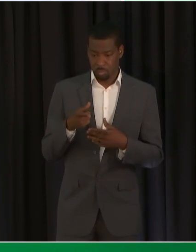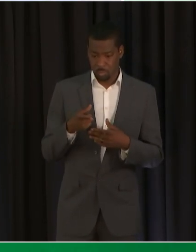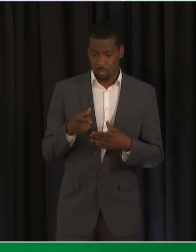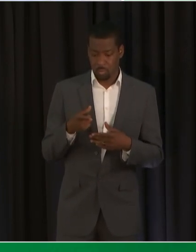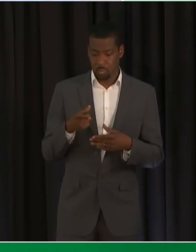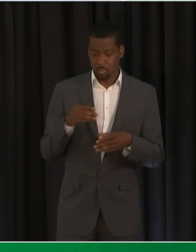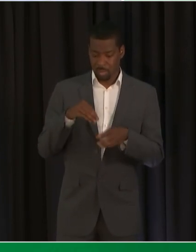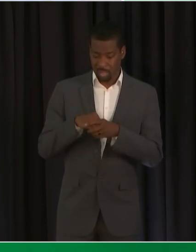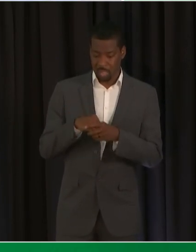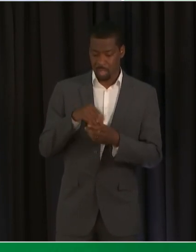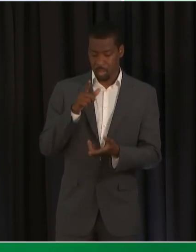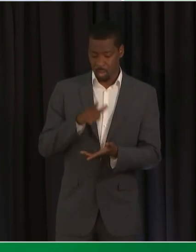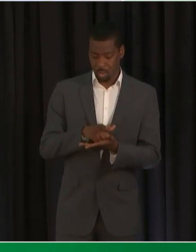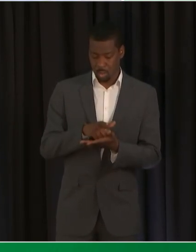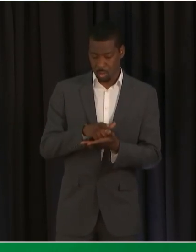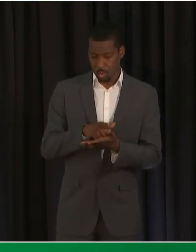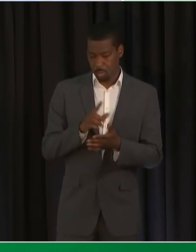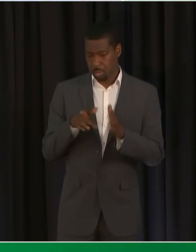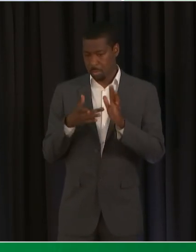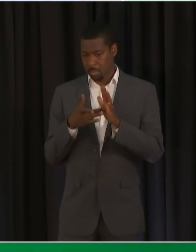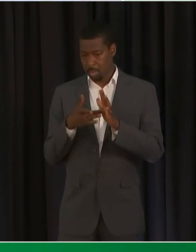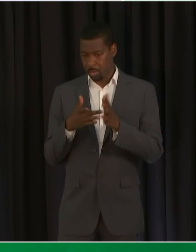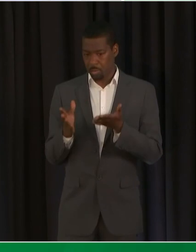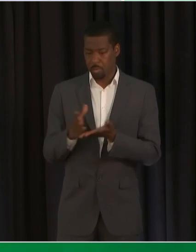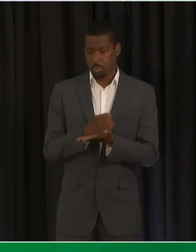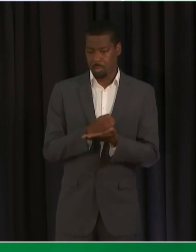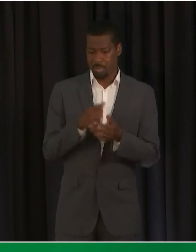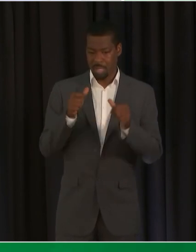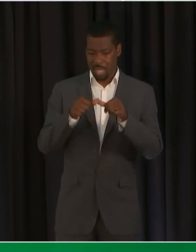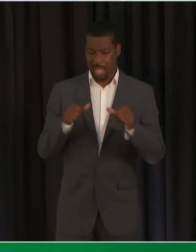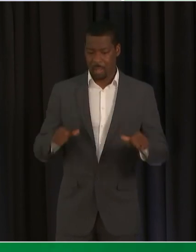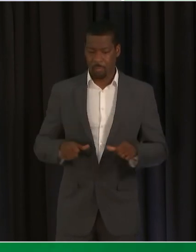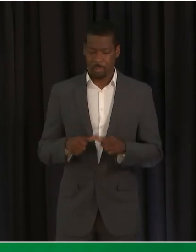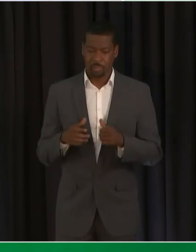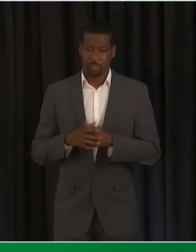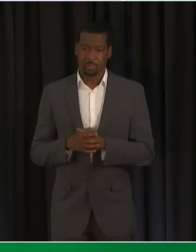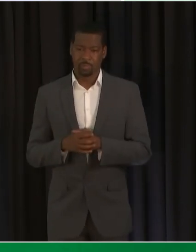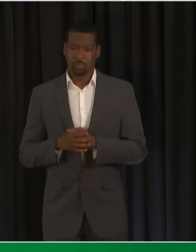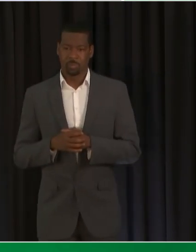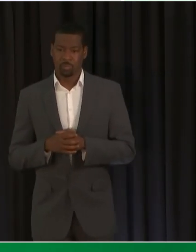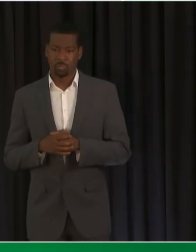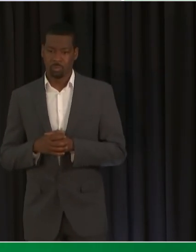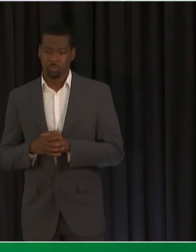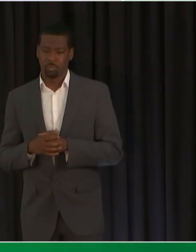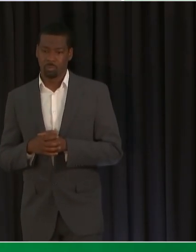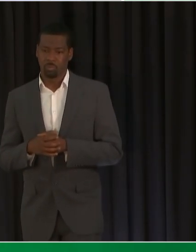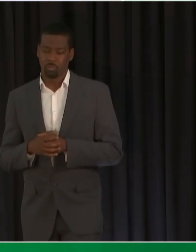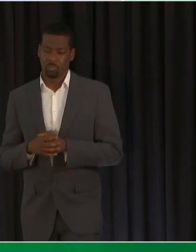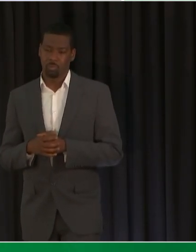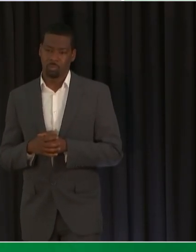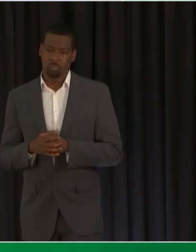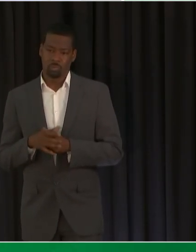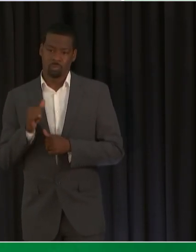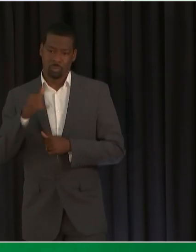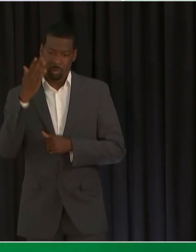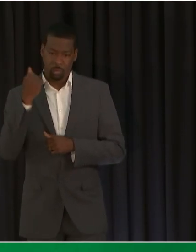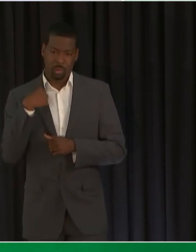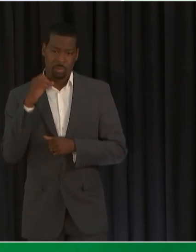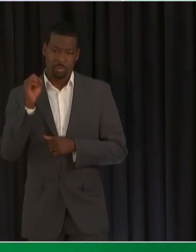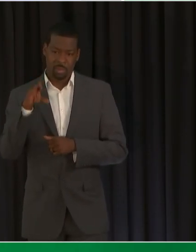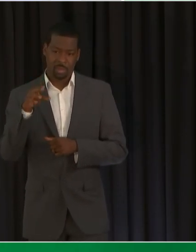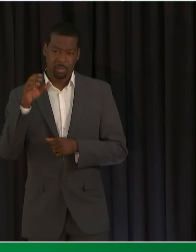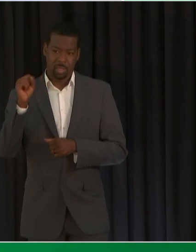as you're located in a low to moderate income area. Okay. And that's A why census tract or- that's why I'm sending you to the